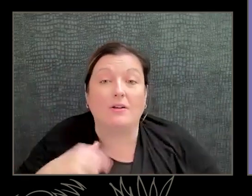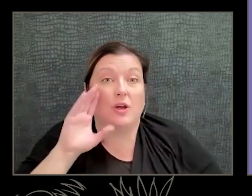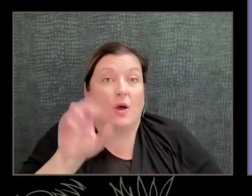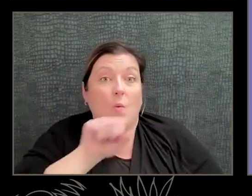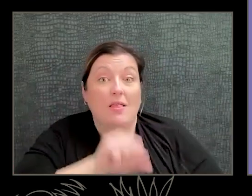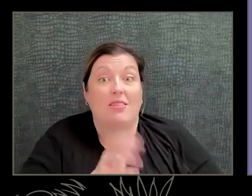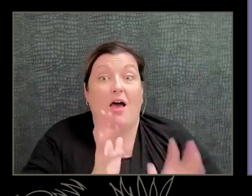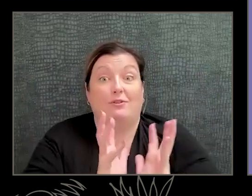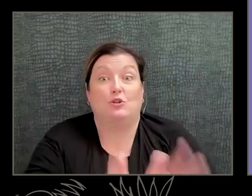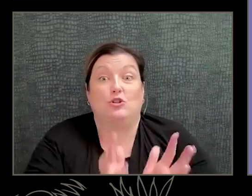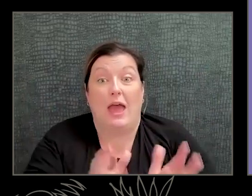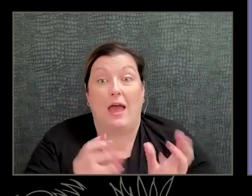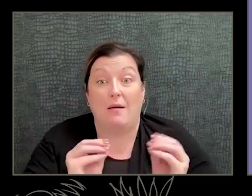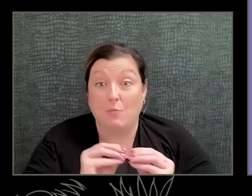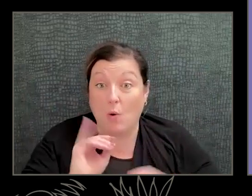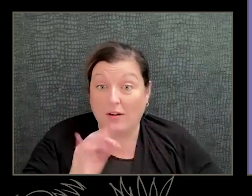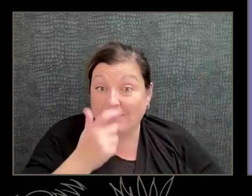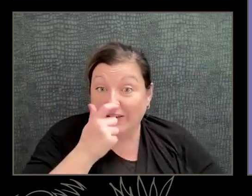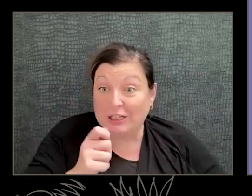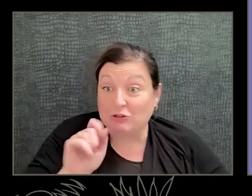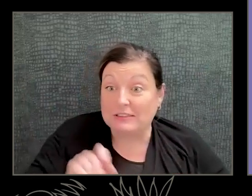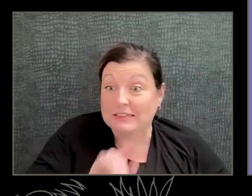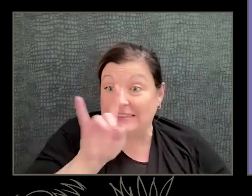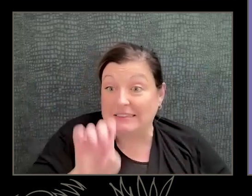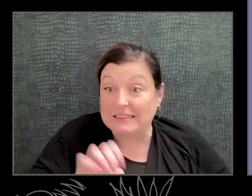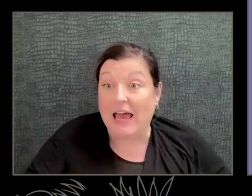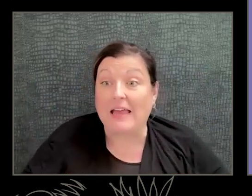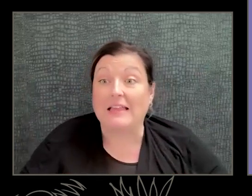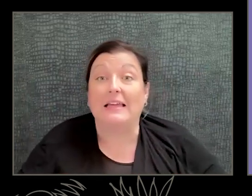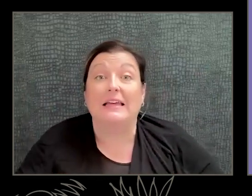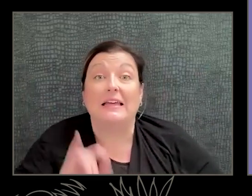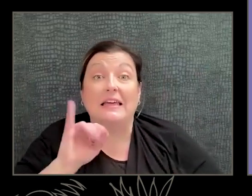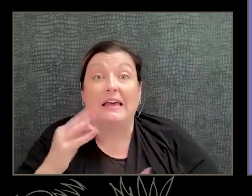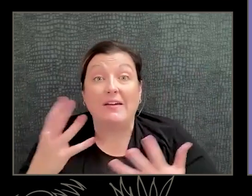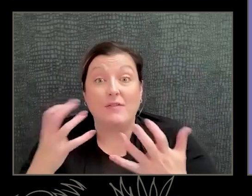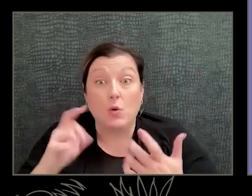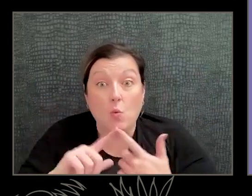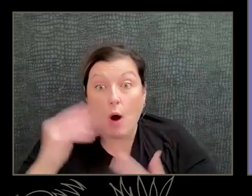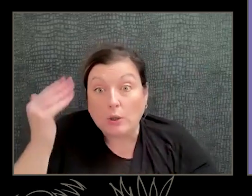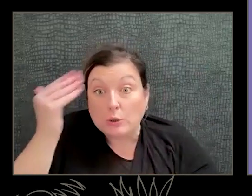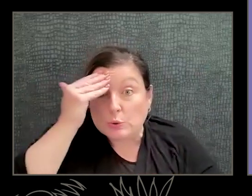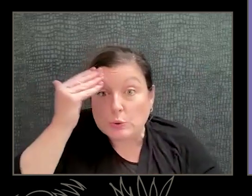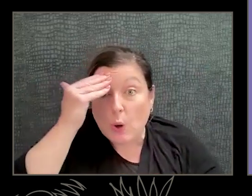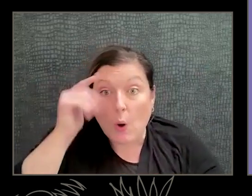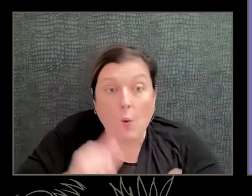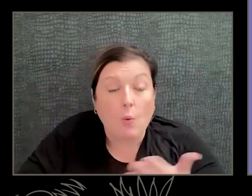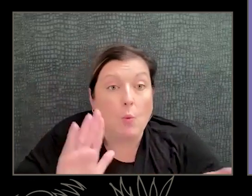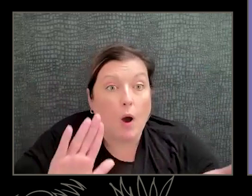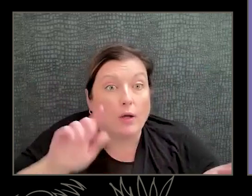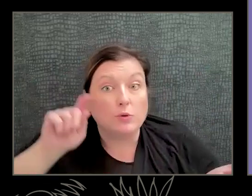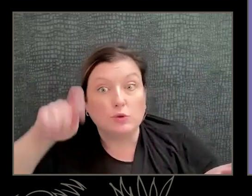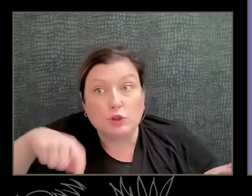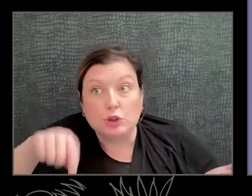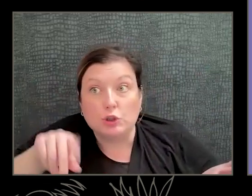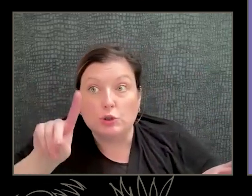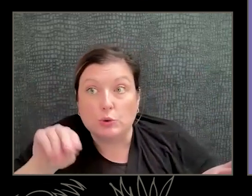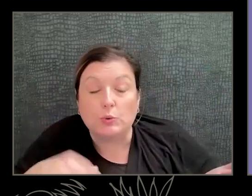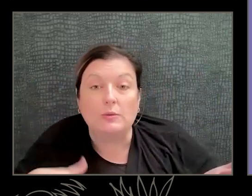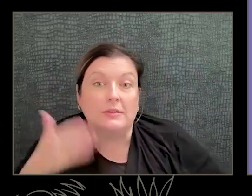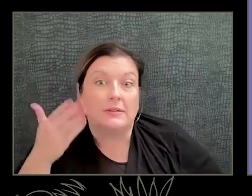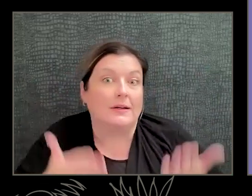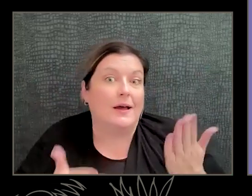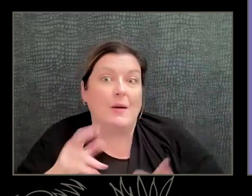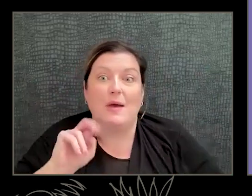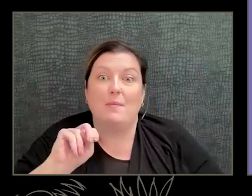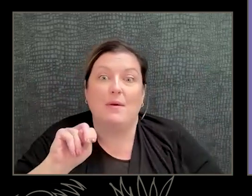to chat with you more if you are interested in styling, if you want to know what you should do, or maybe if the news